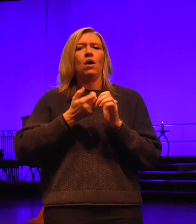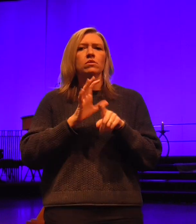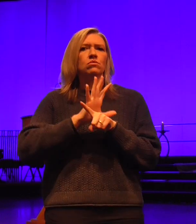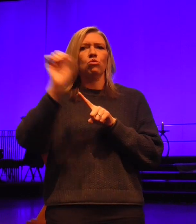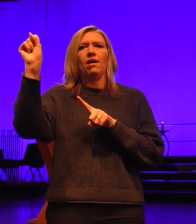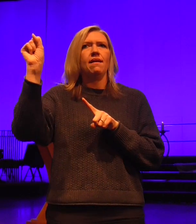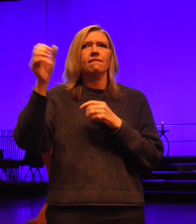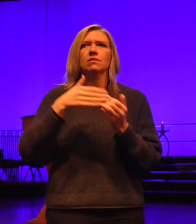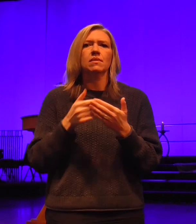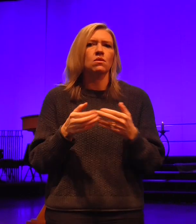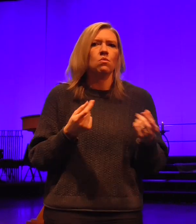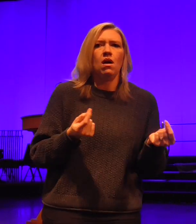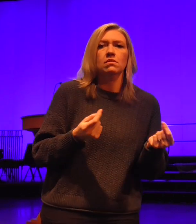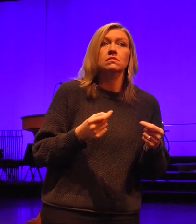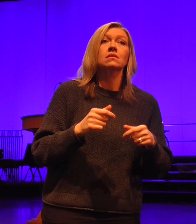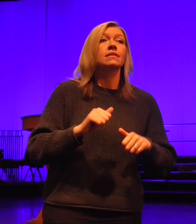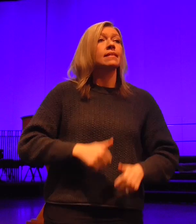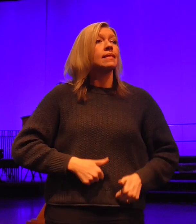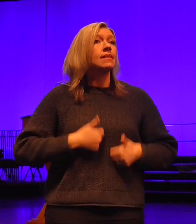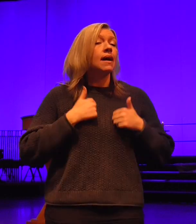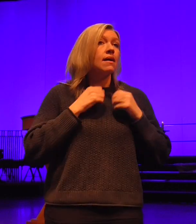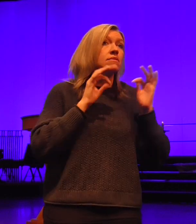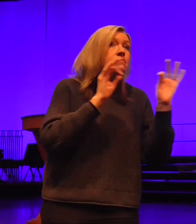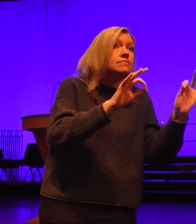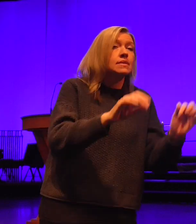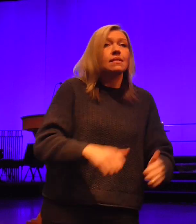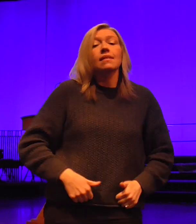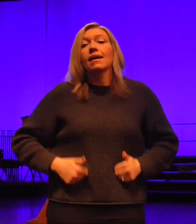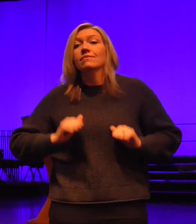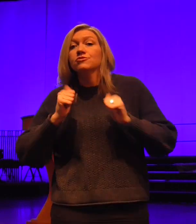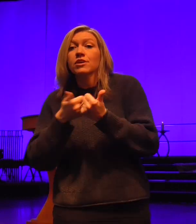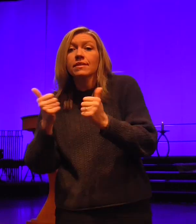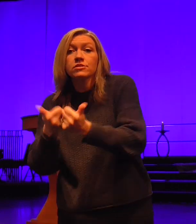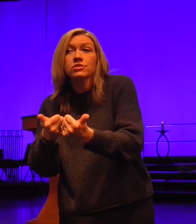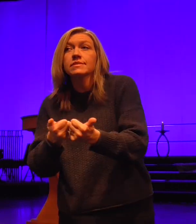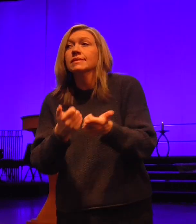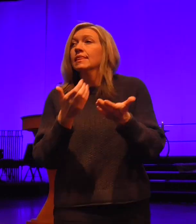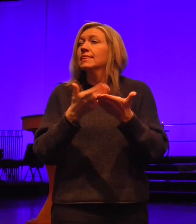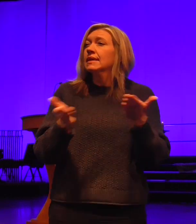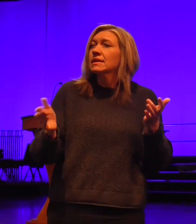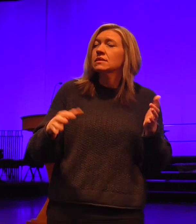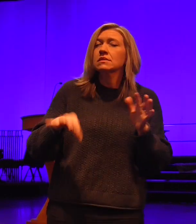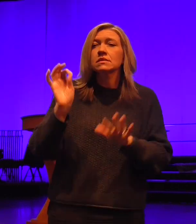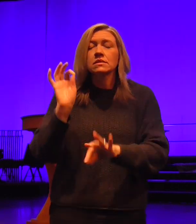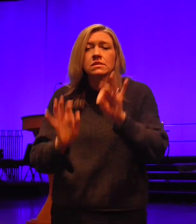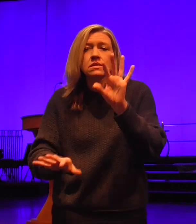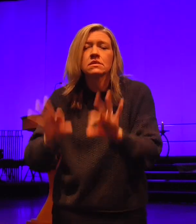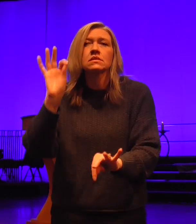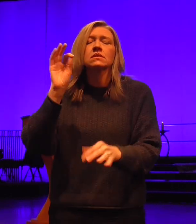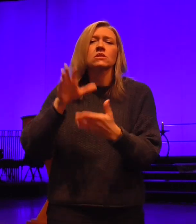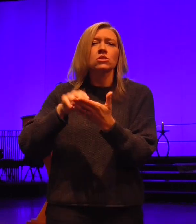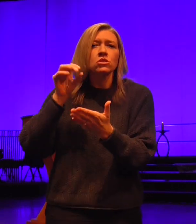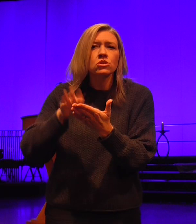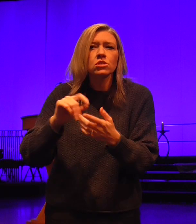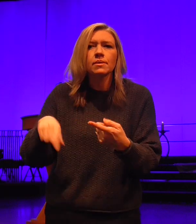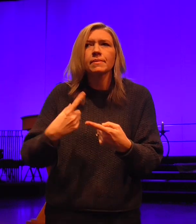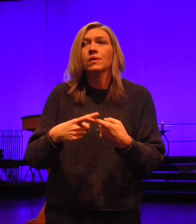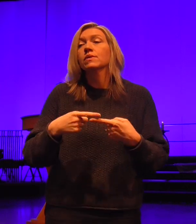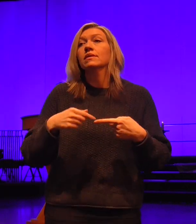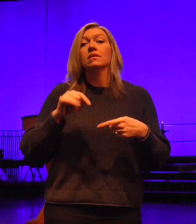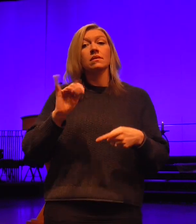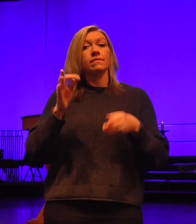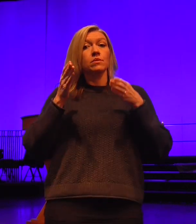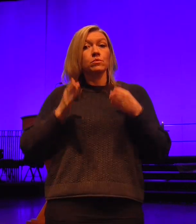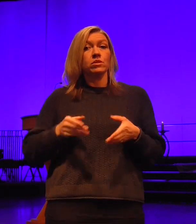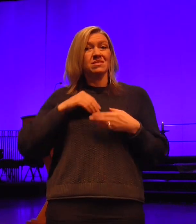is great or life is challenging, or there are things to discover, things to grow through, things to learn about. A person who has